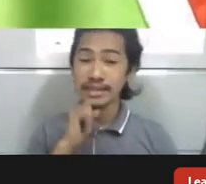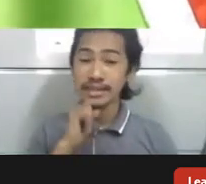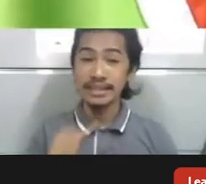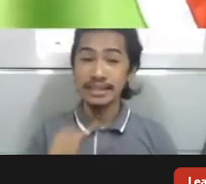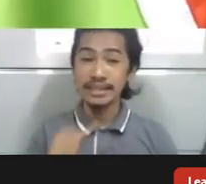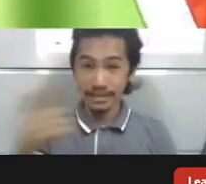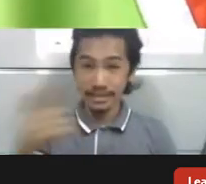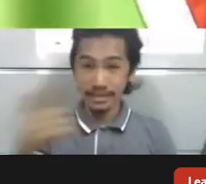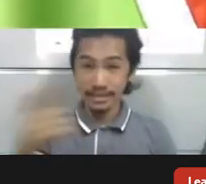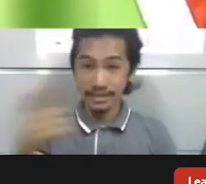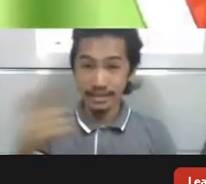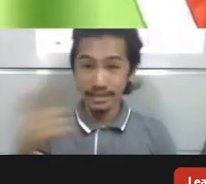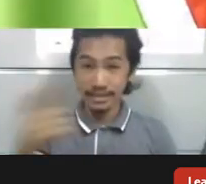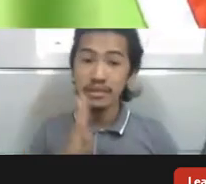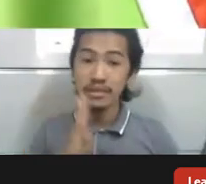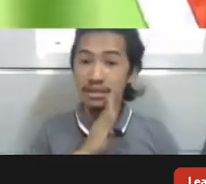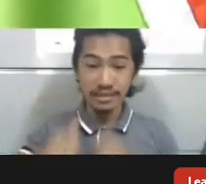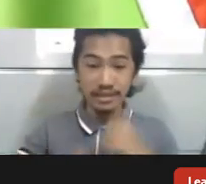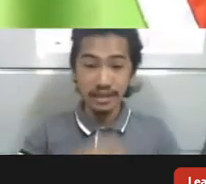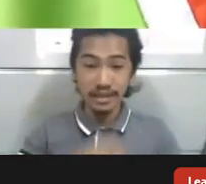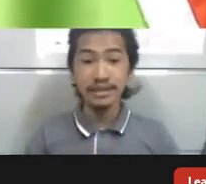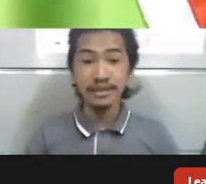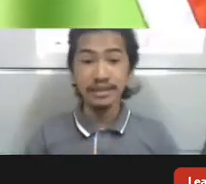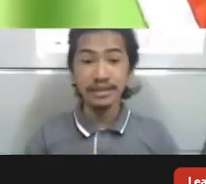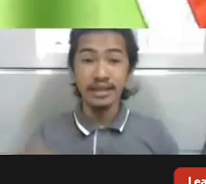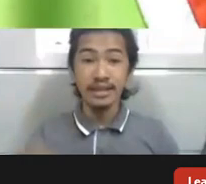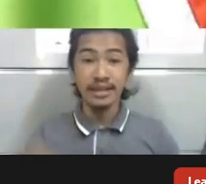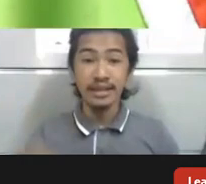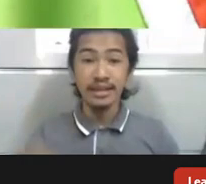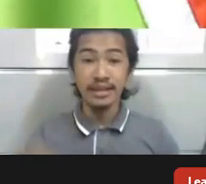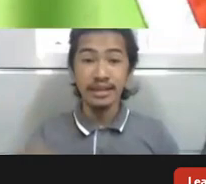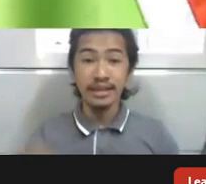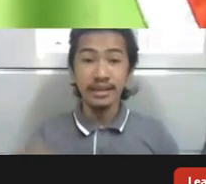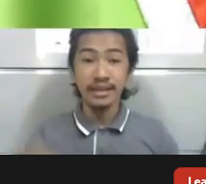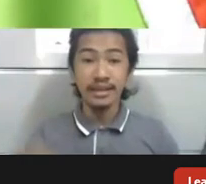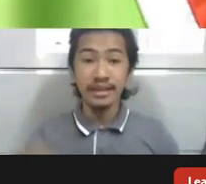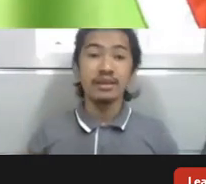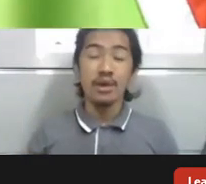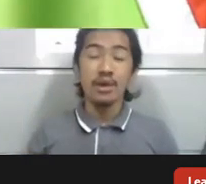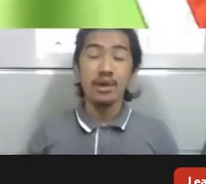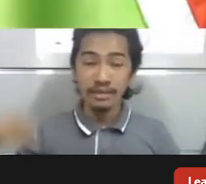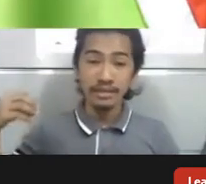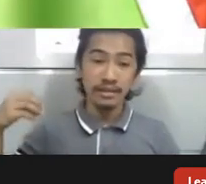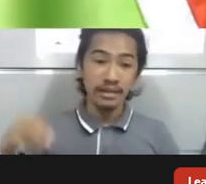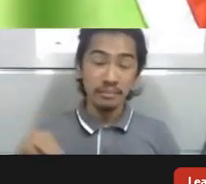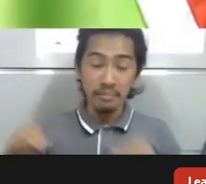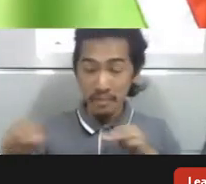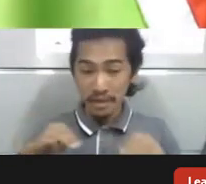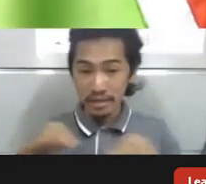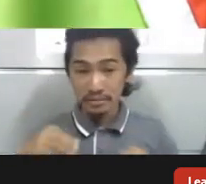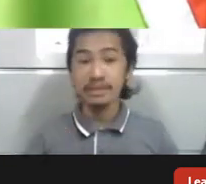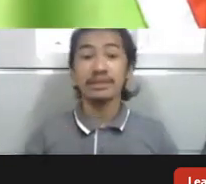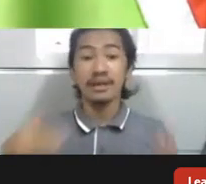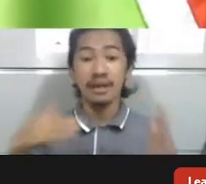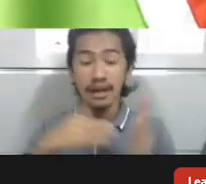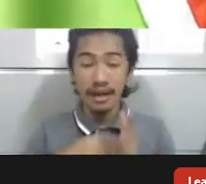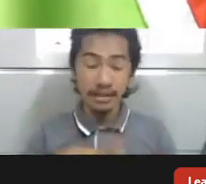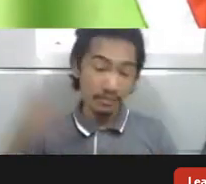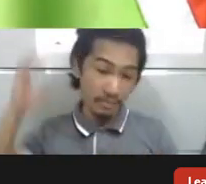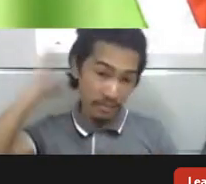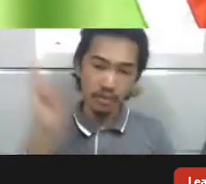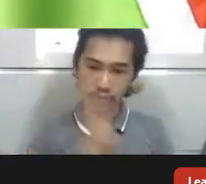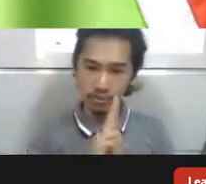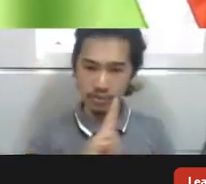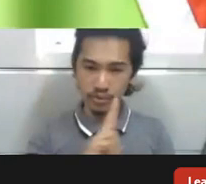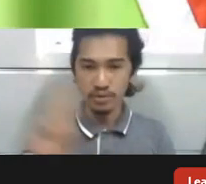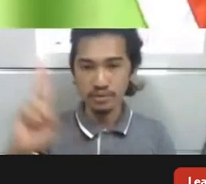Our speaker is a graduate of Bachelor of Science in Office Management at Mindanao